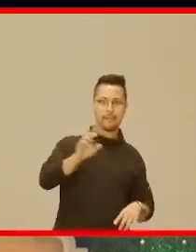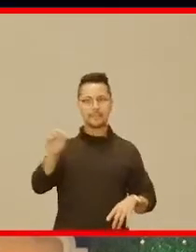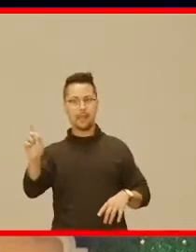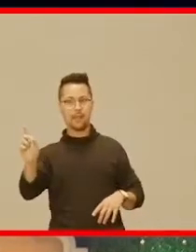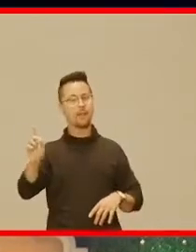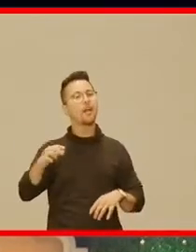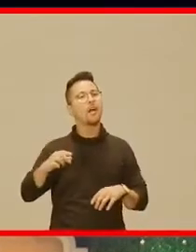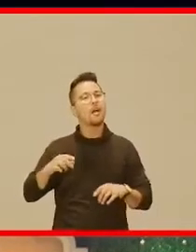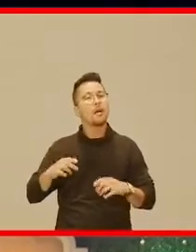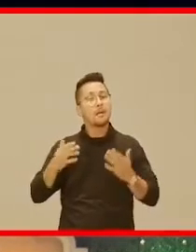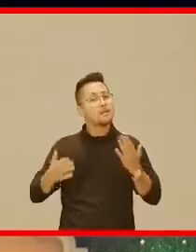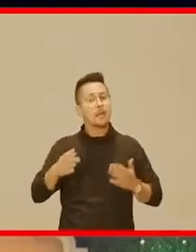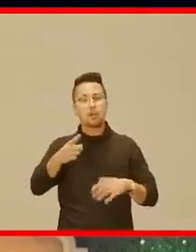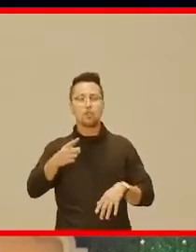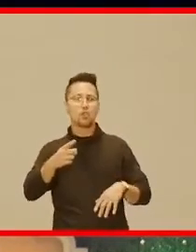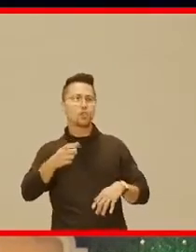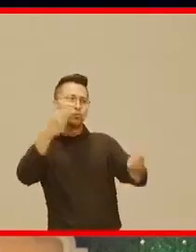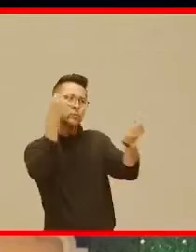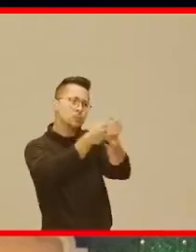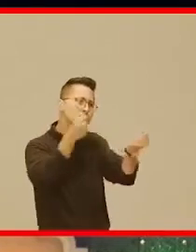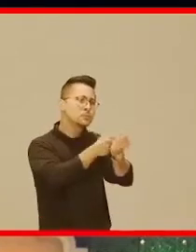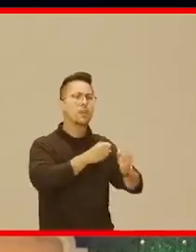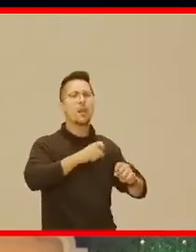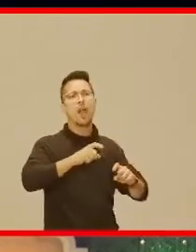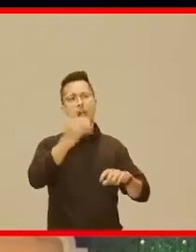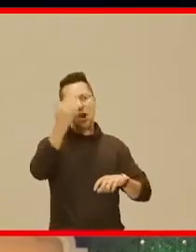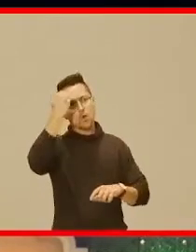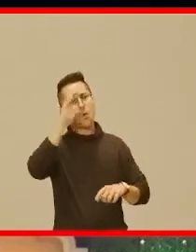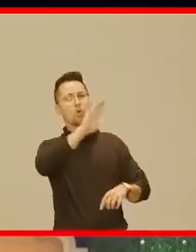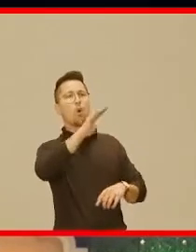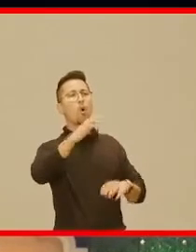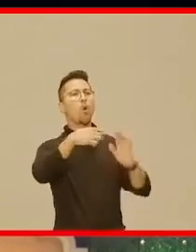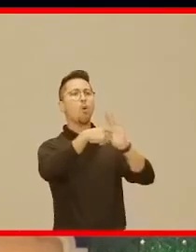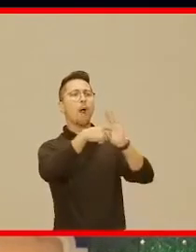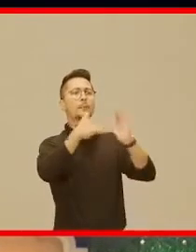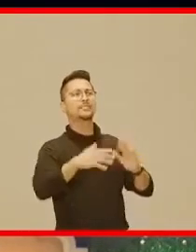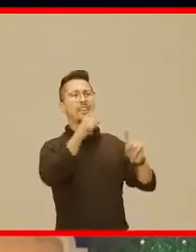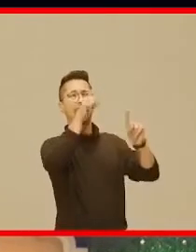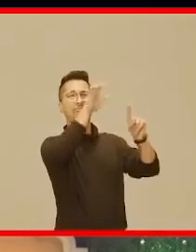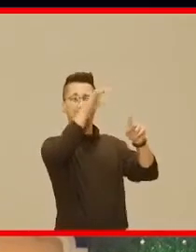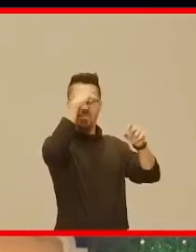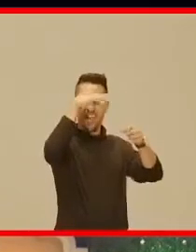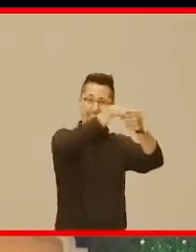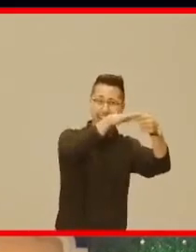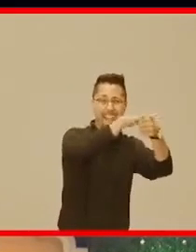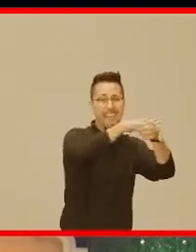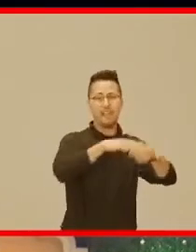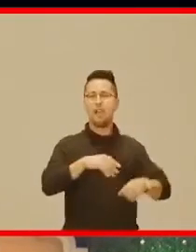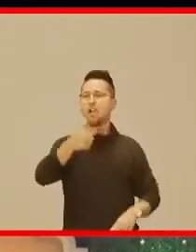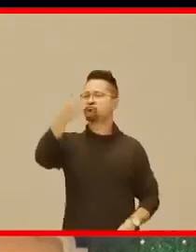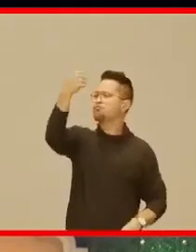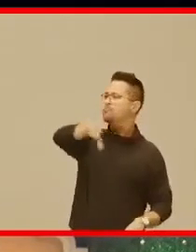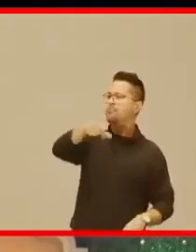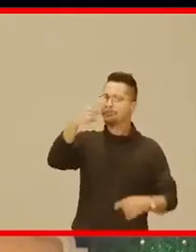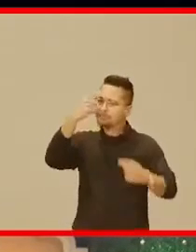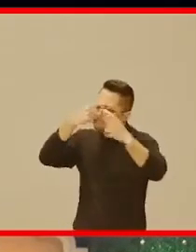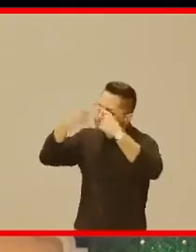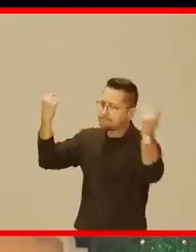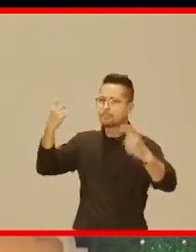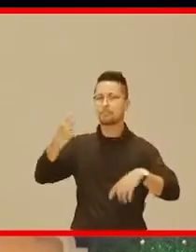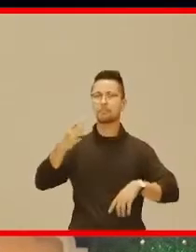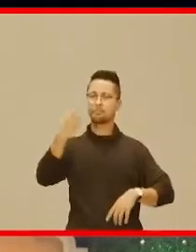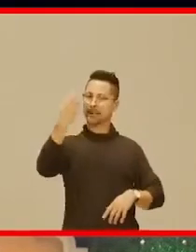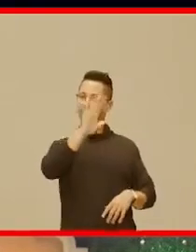in favor of it, and you know the person representing your area, that's going to be a non-starter for them for partisan